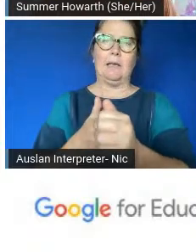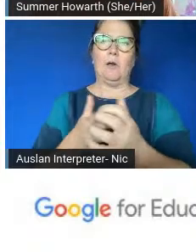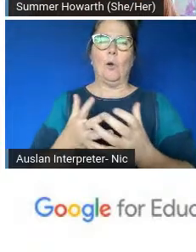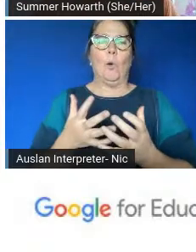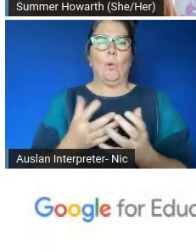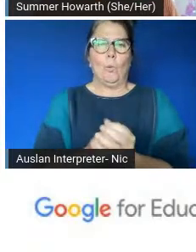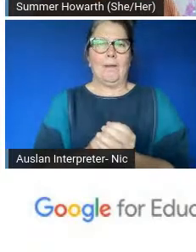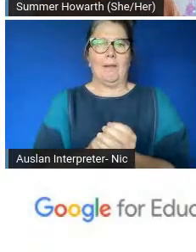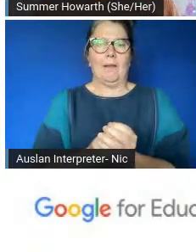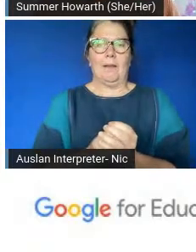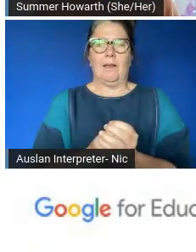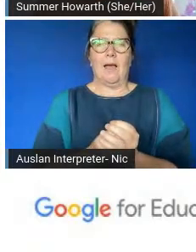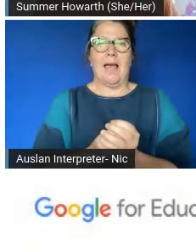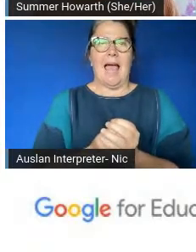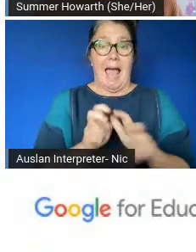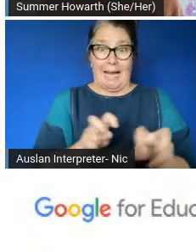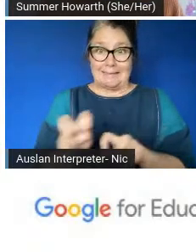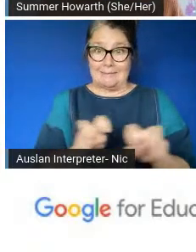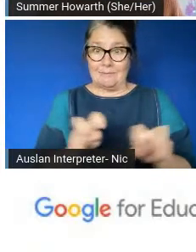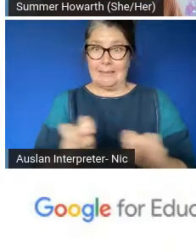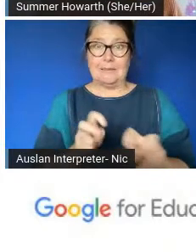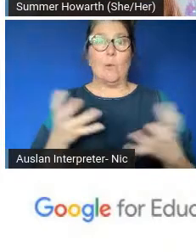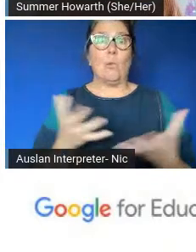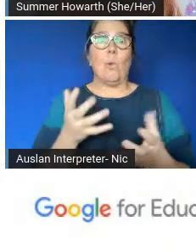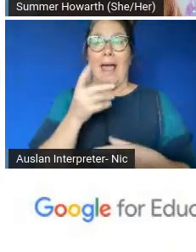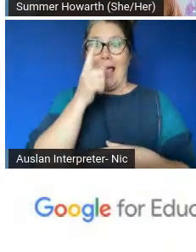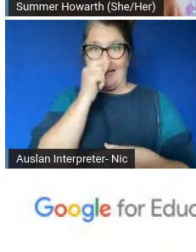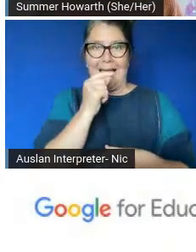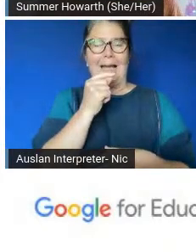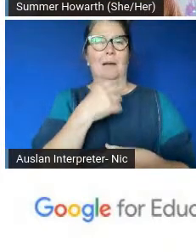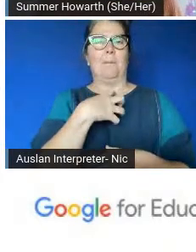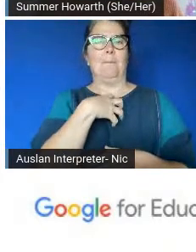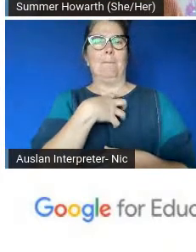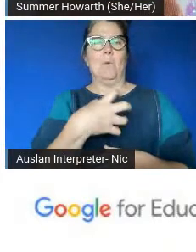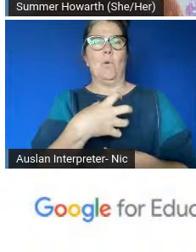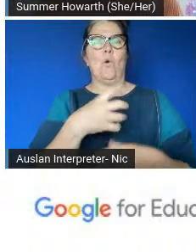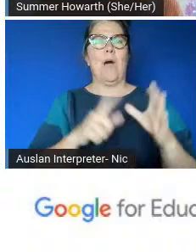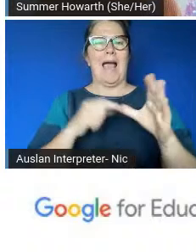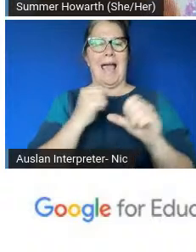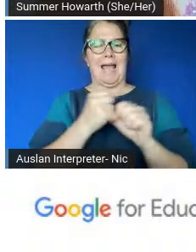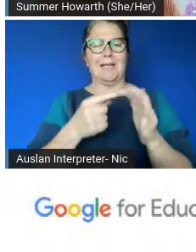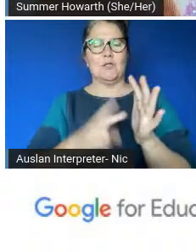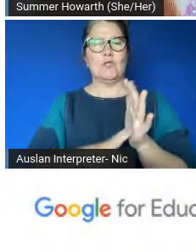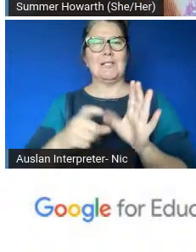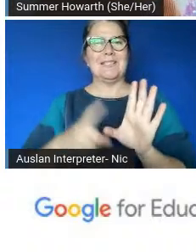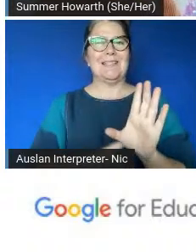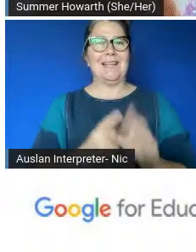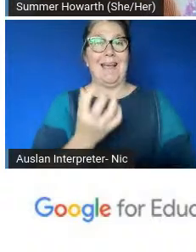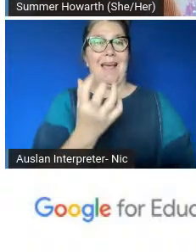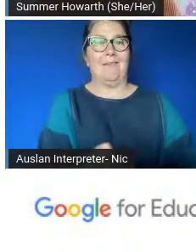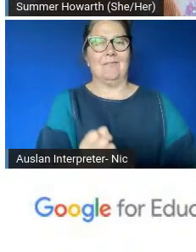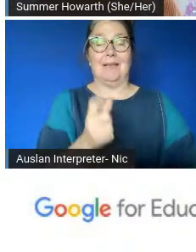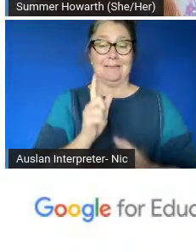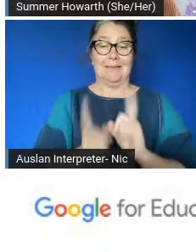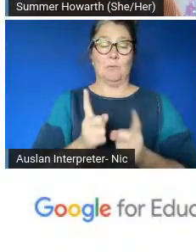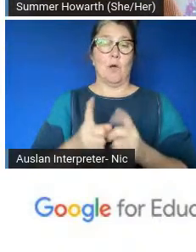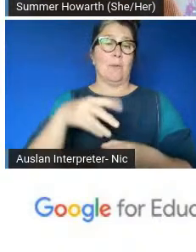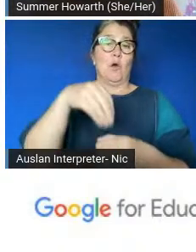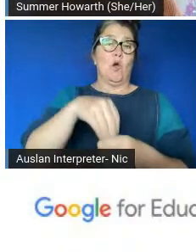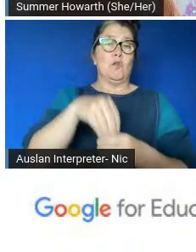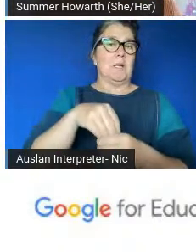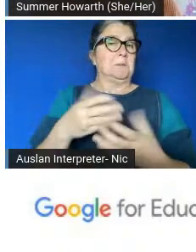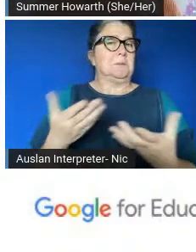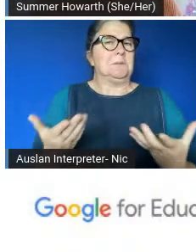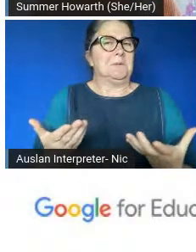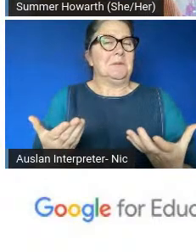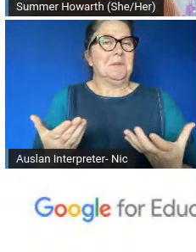than content sometimes. And the sometimes is key, right? and we know that we have curriculum that we need